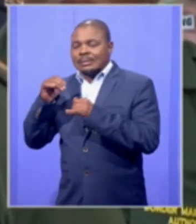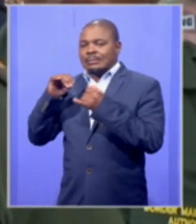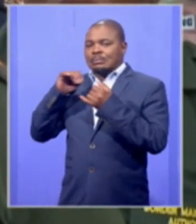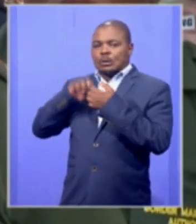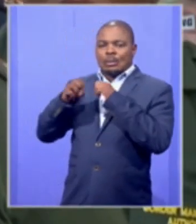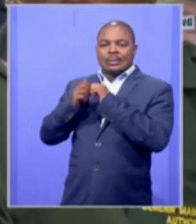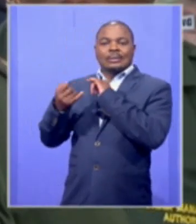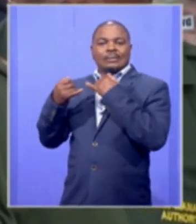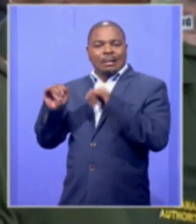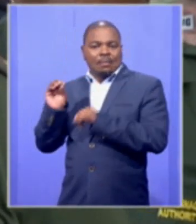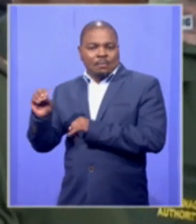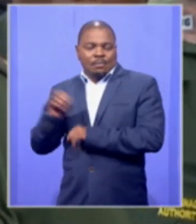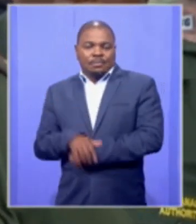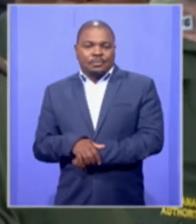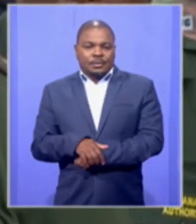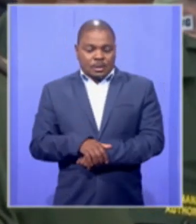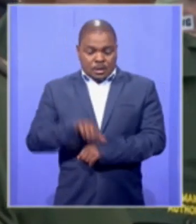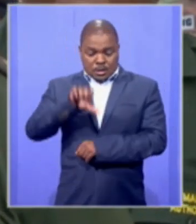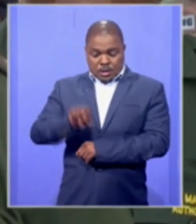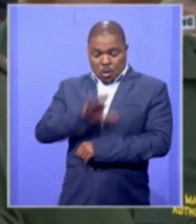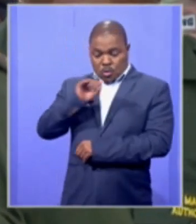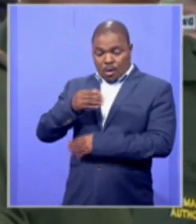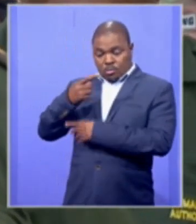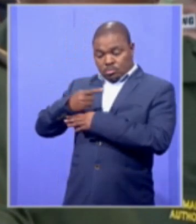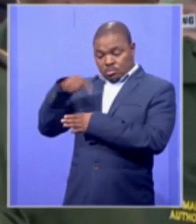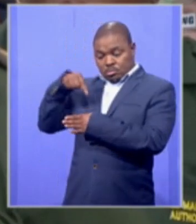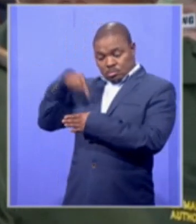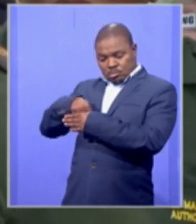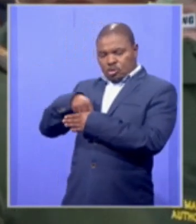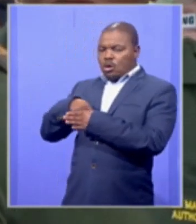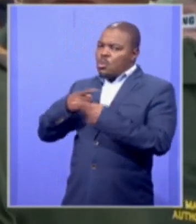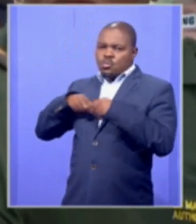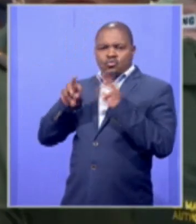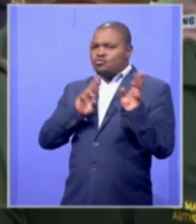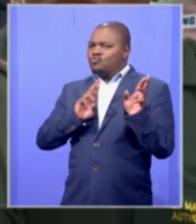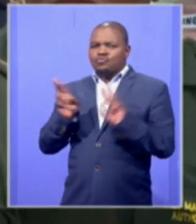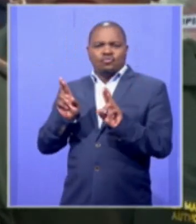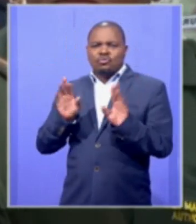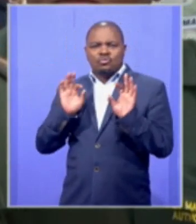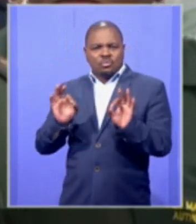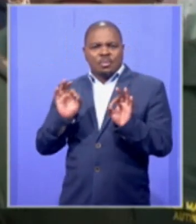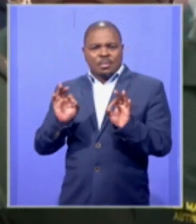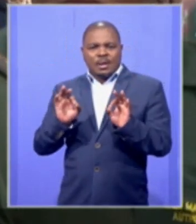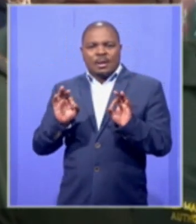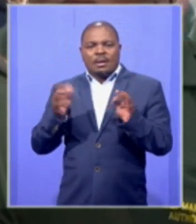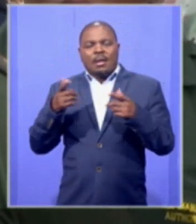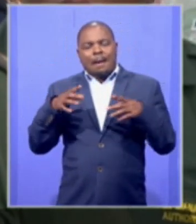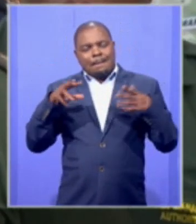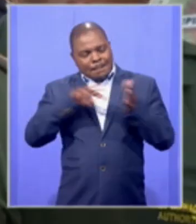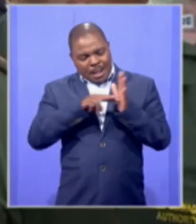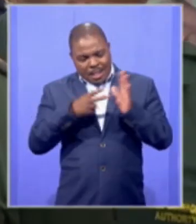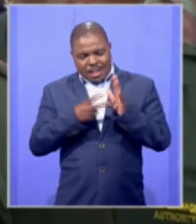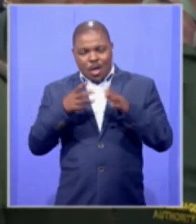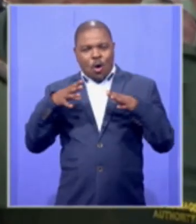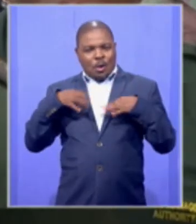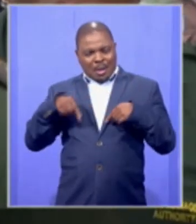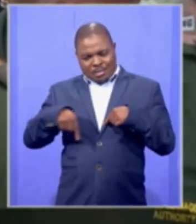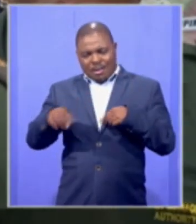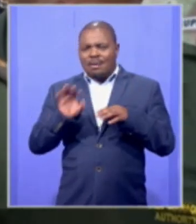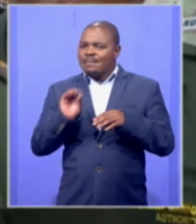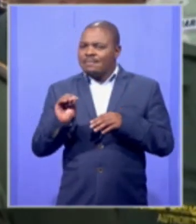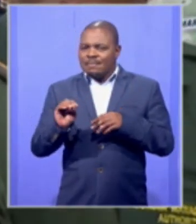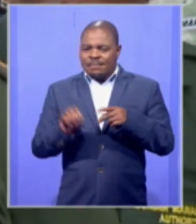South African side, we are ready. We have made a festive season plan. We have put